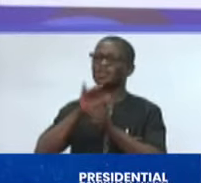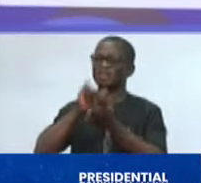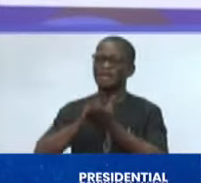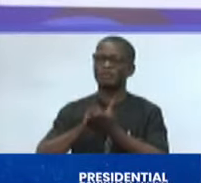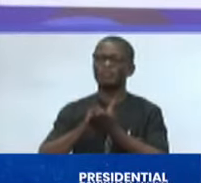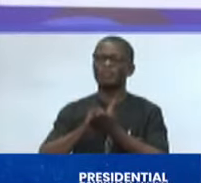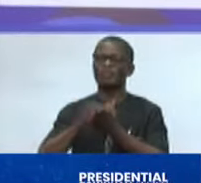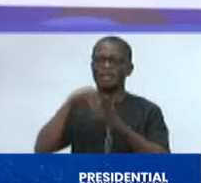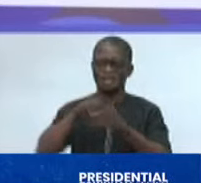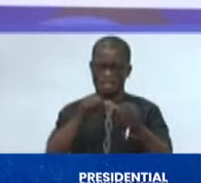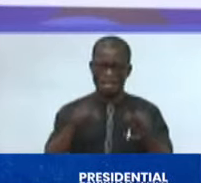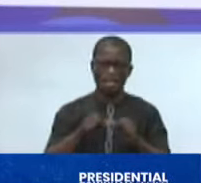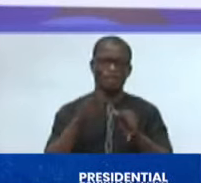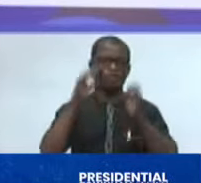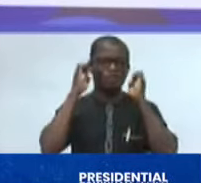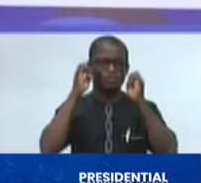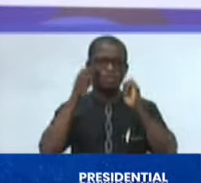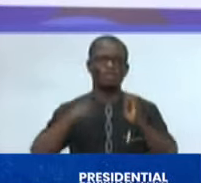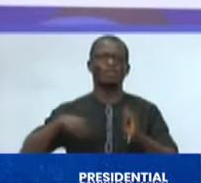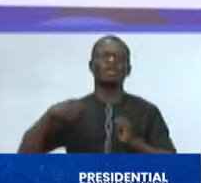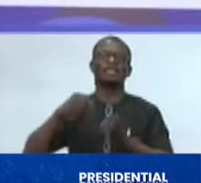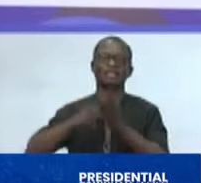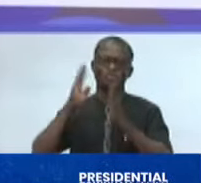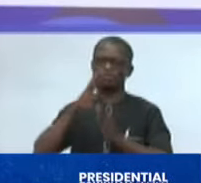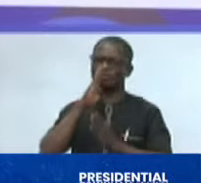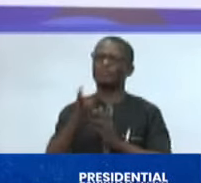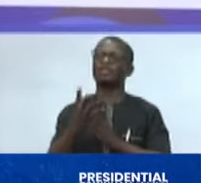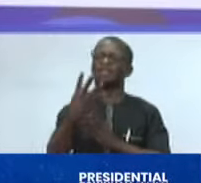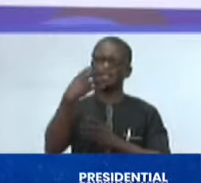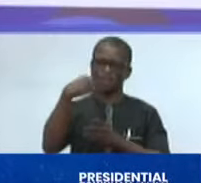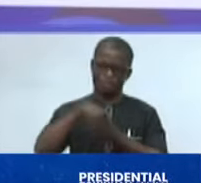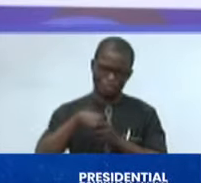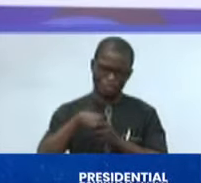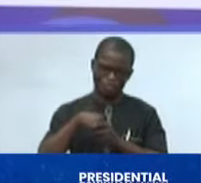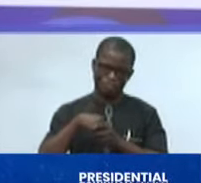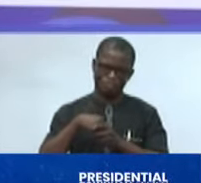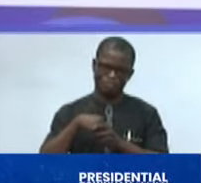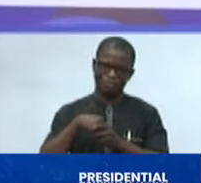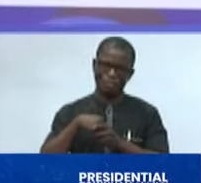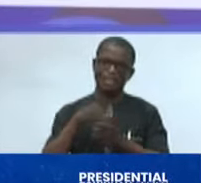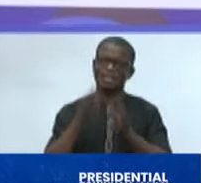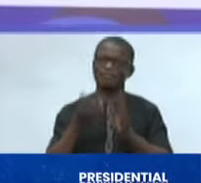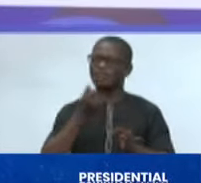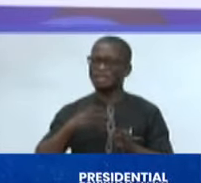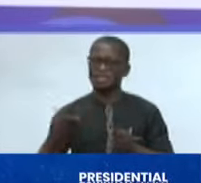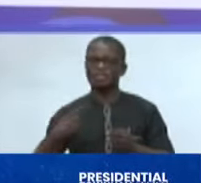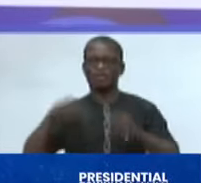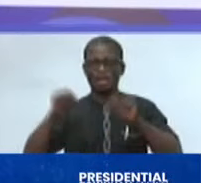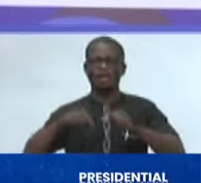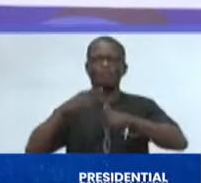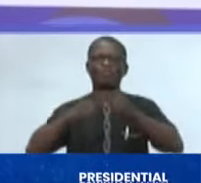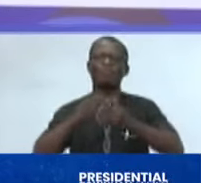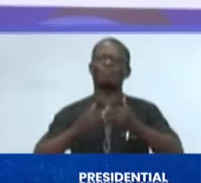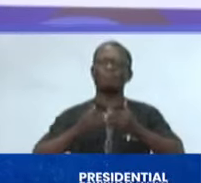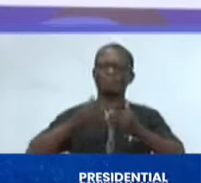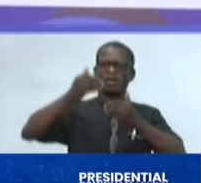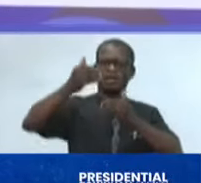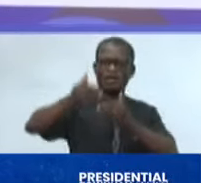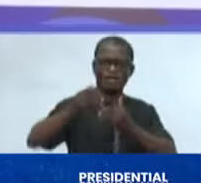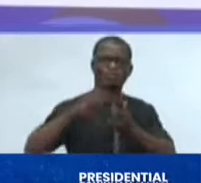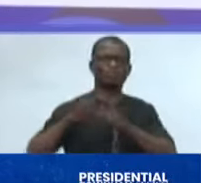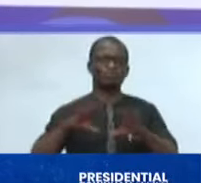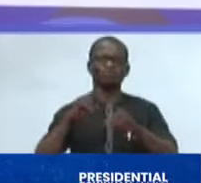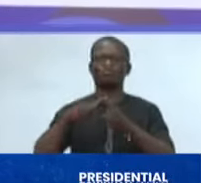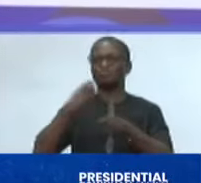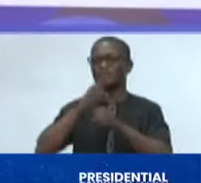terms of education, we'll be inclusive. In terms of all, if there's anything we can go extra to do to